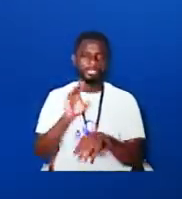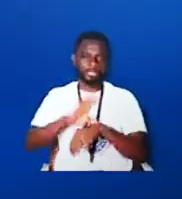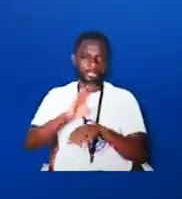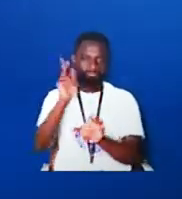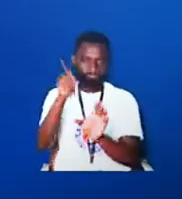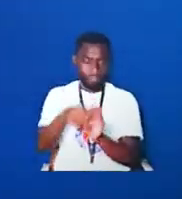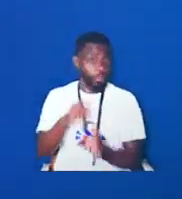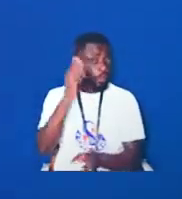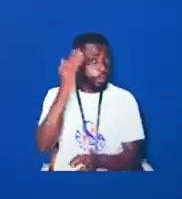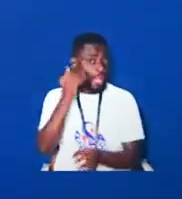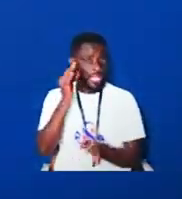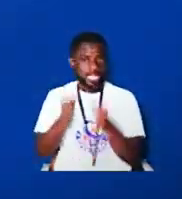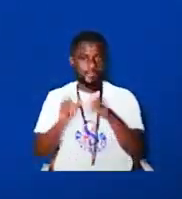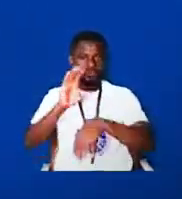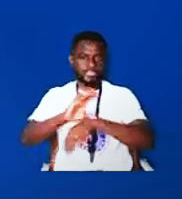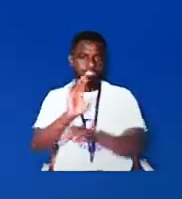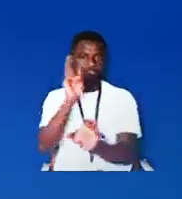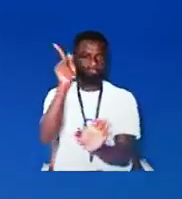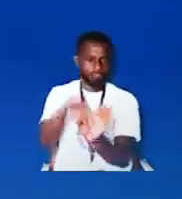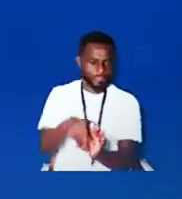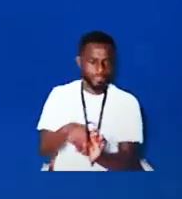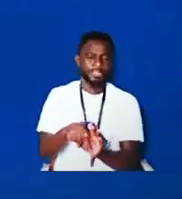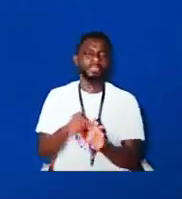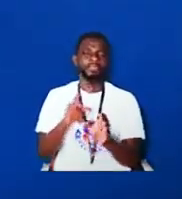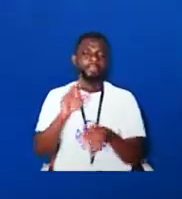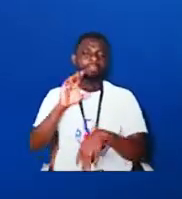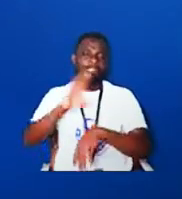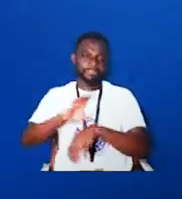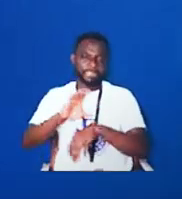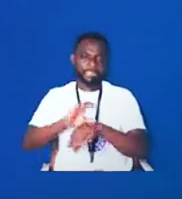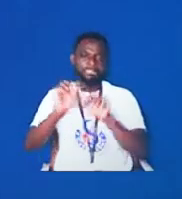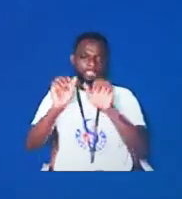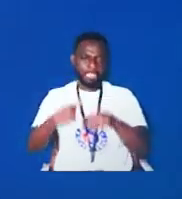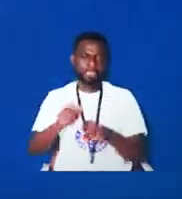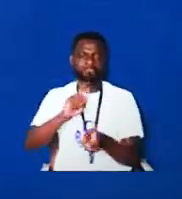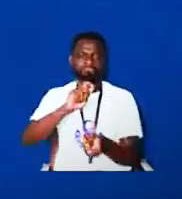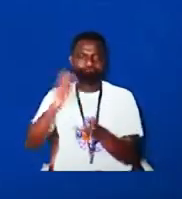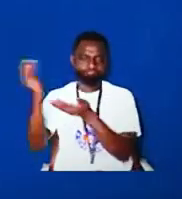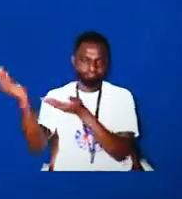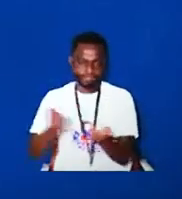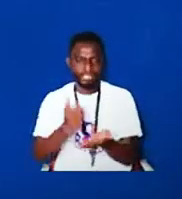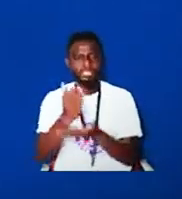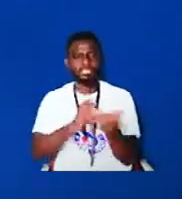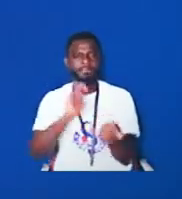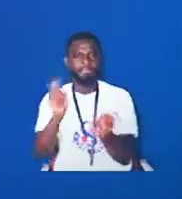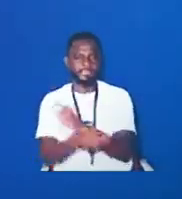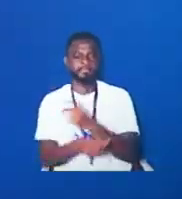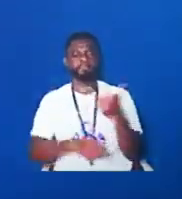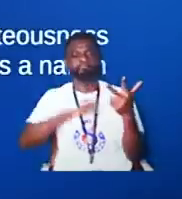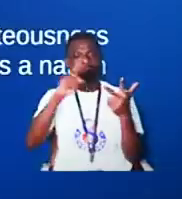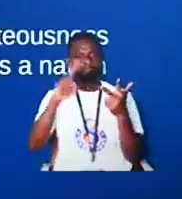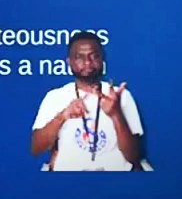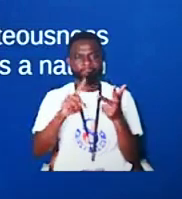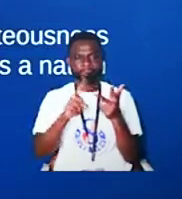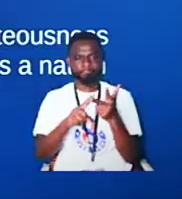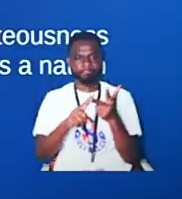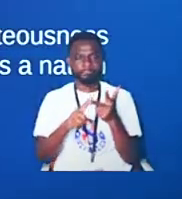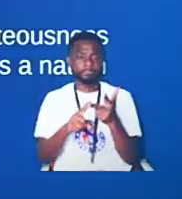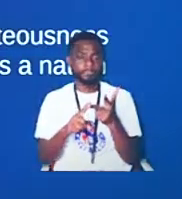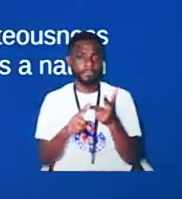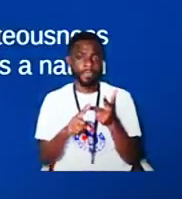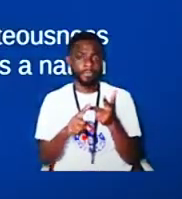when the church comes on board, the church is able to bring some change And then the third reason is